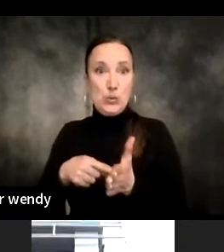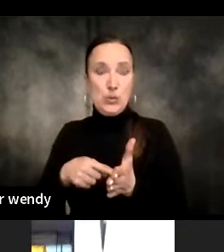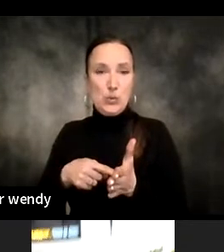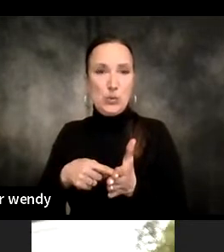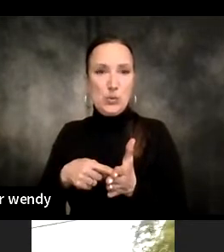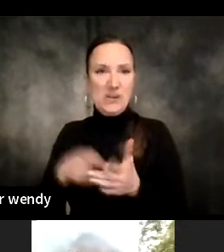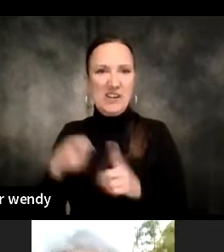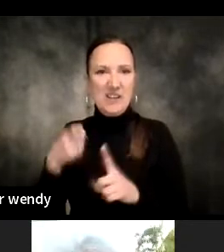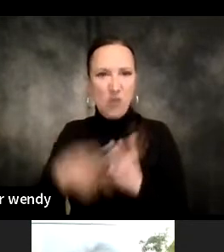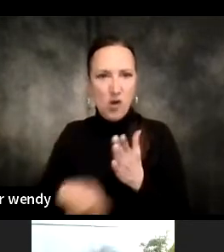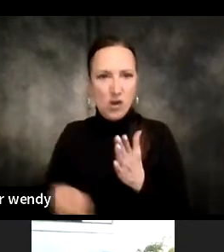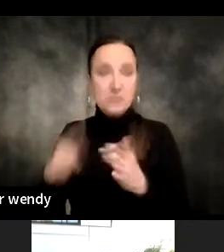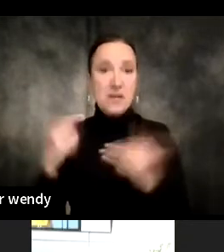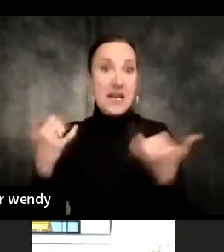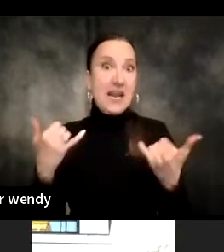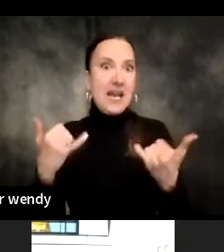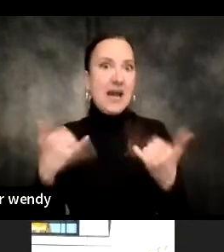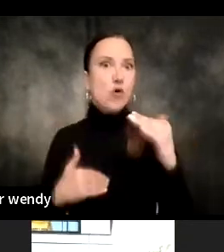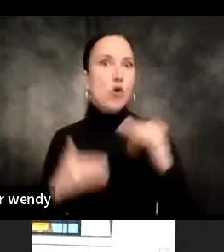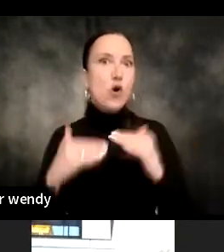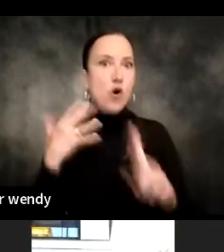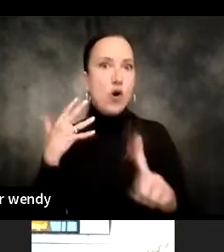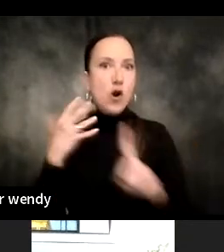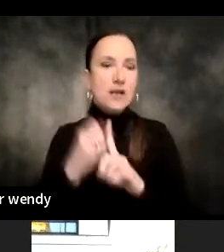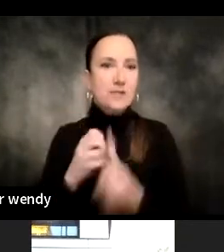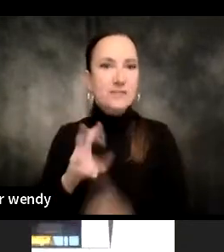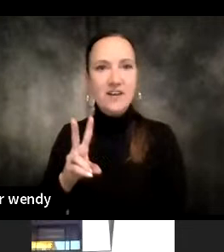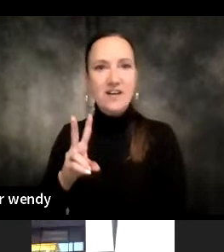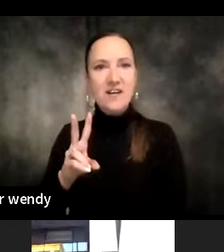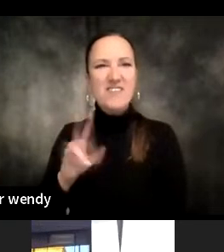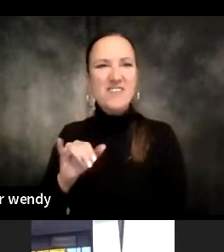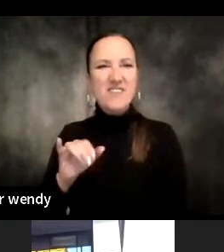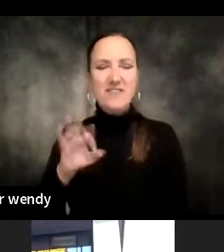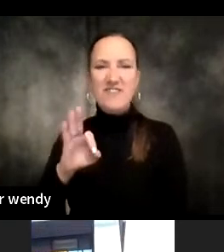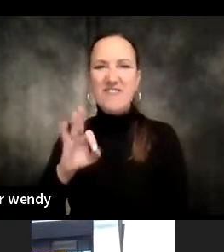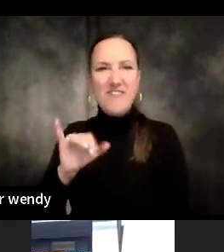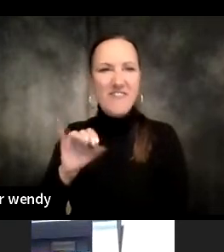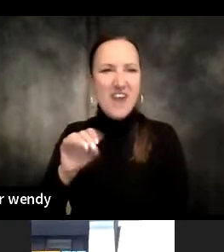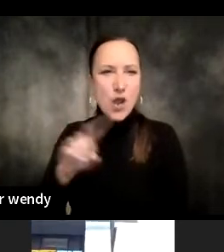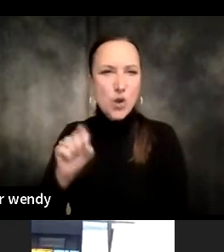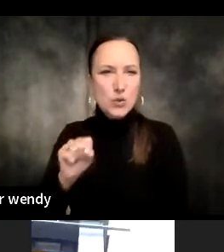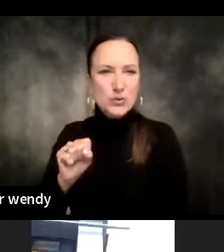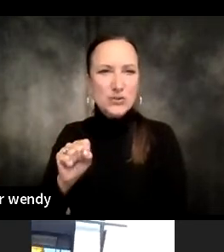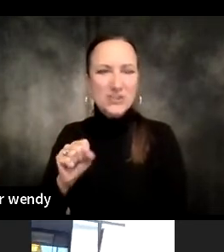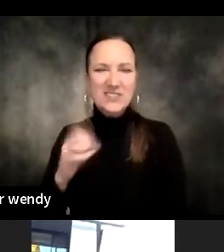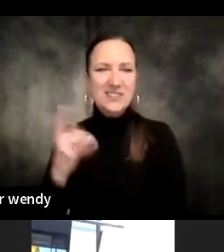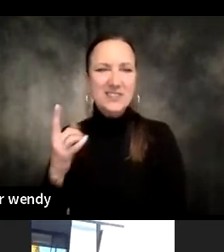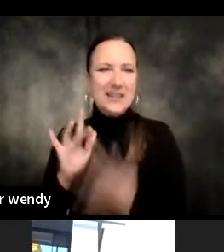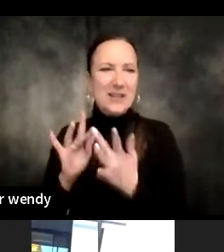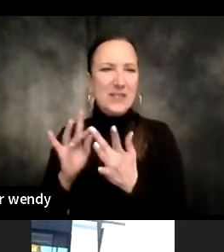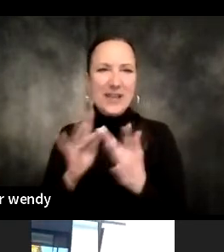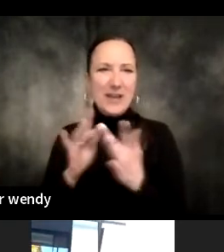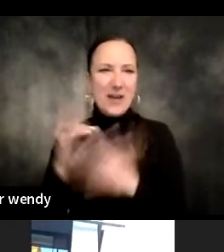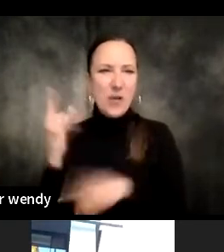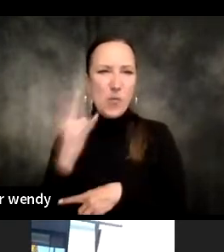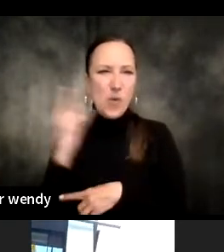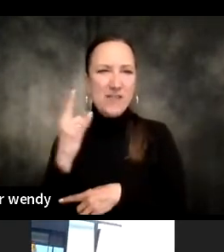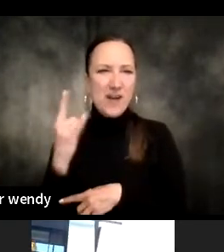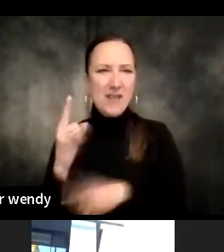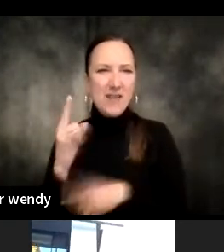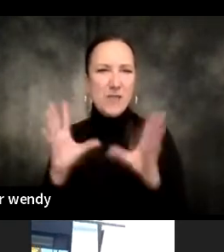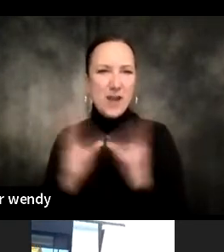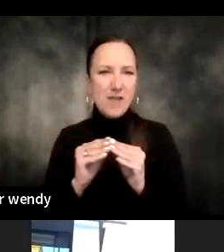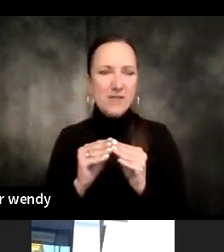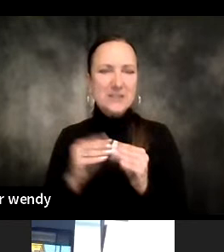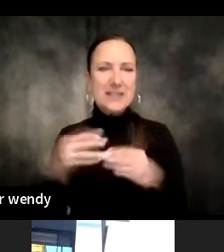fees, but we are now current on our Verizon, which is Fios. It's the internet for the conference room, the meeting space in our office, and